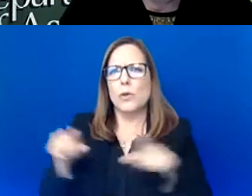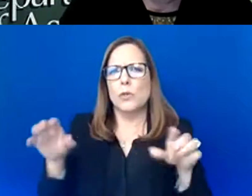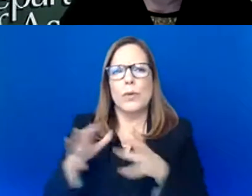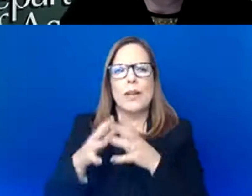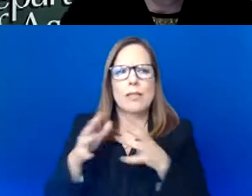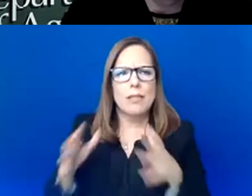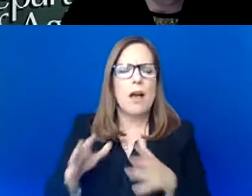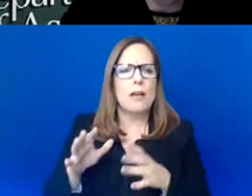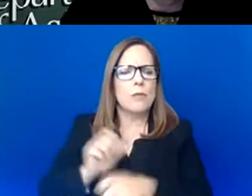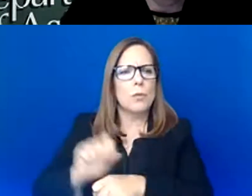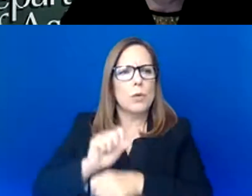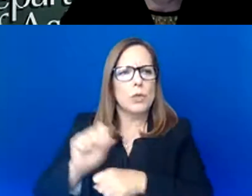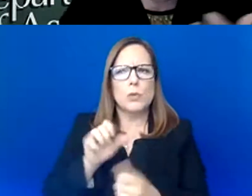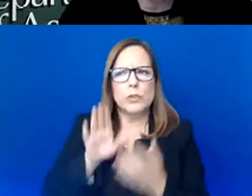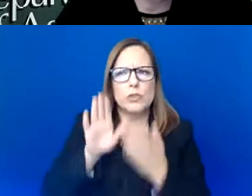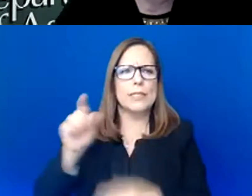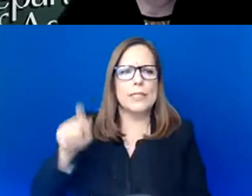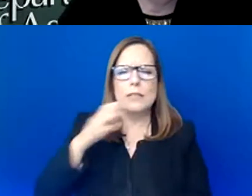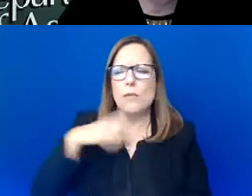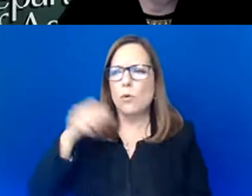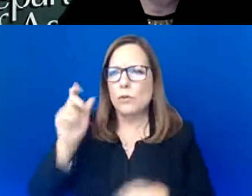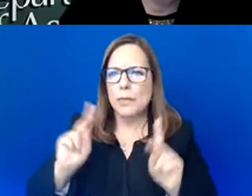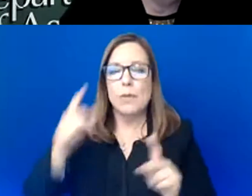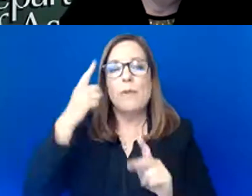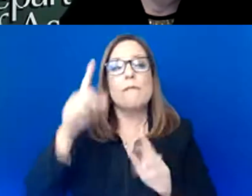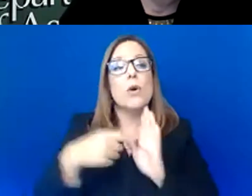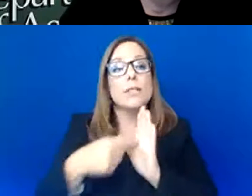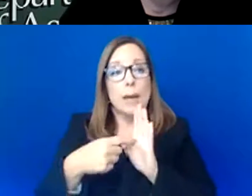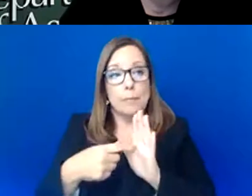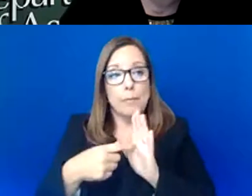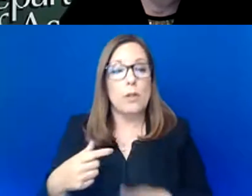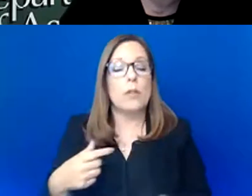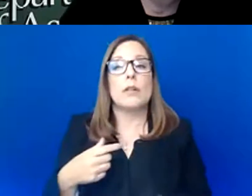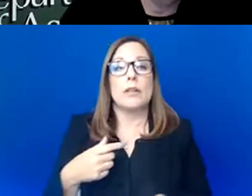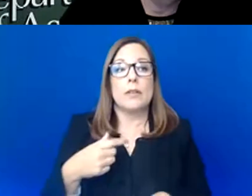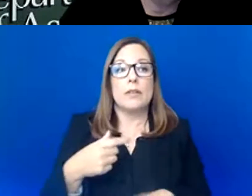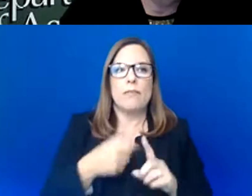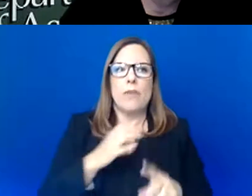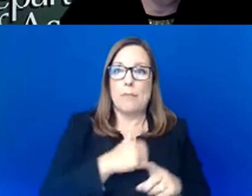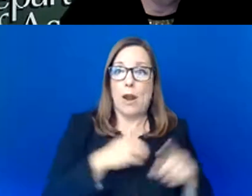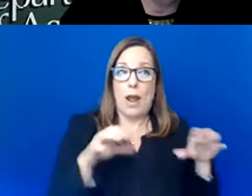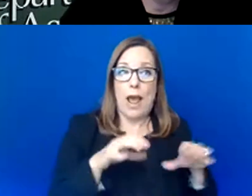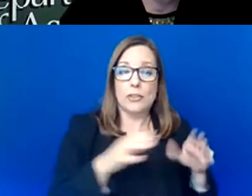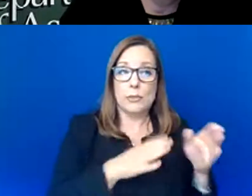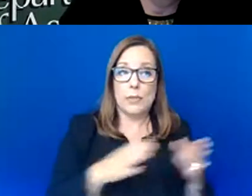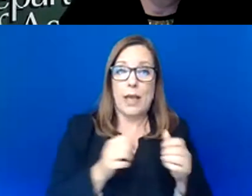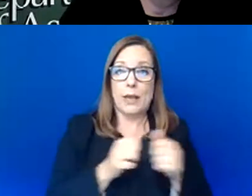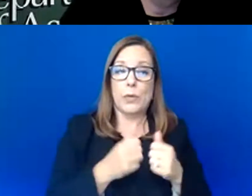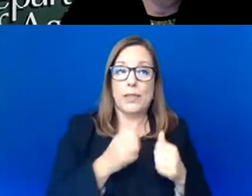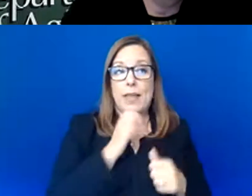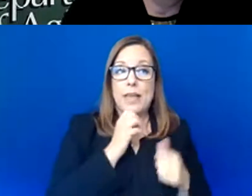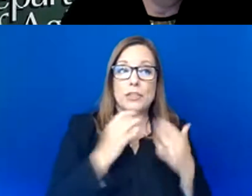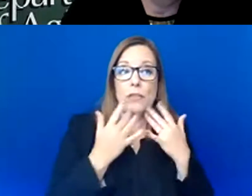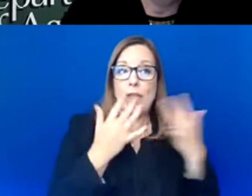needs of older people. We are creating, for example, as a result of our action plan with our age-friendly initiative, the County of